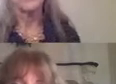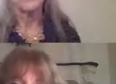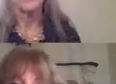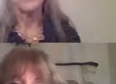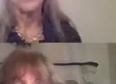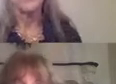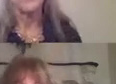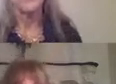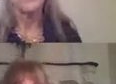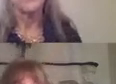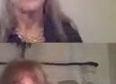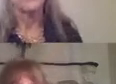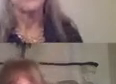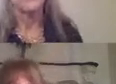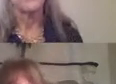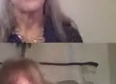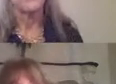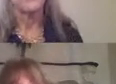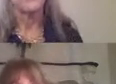woman swirl and dance.